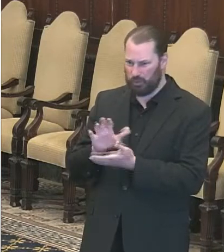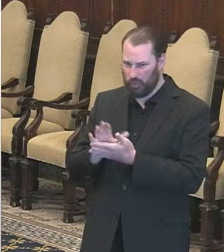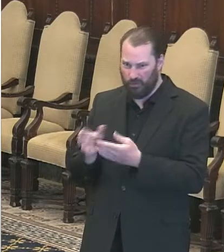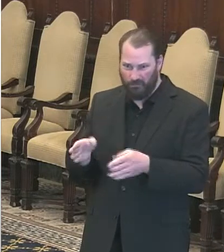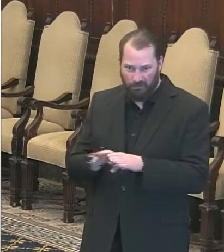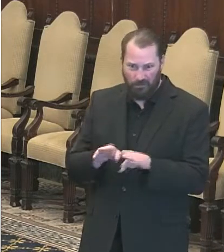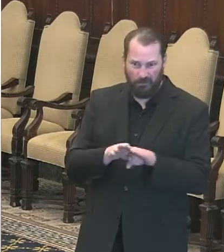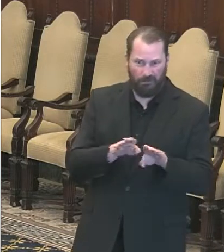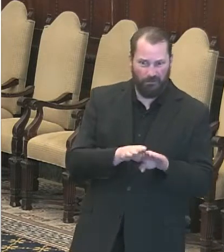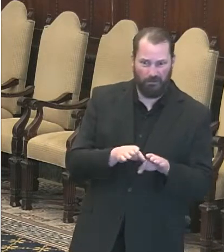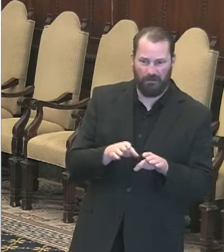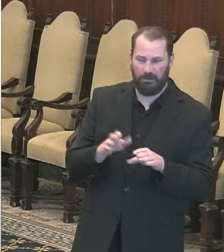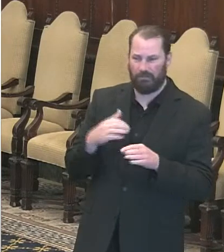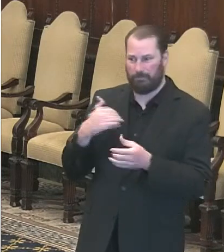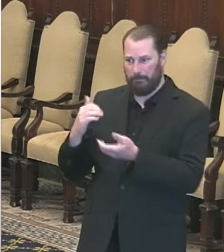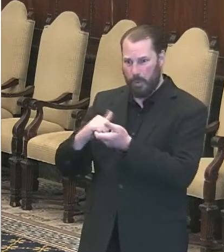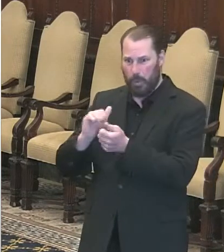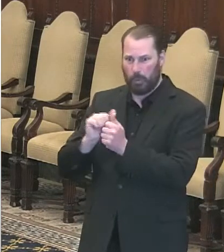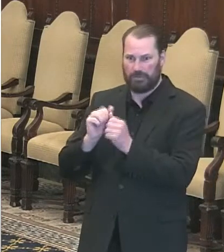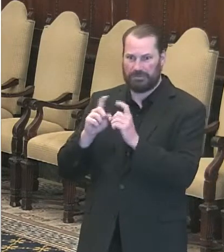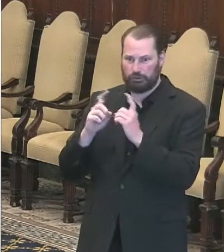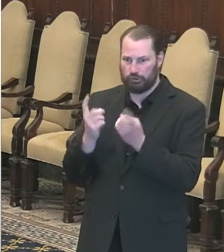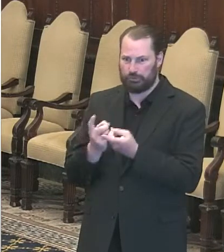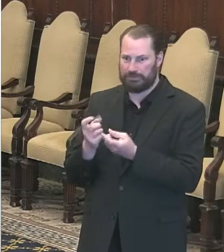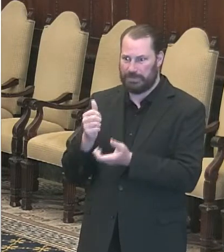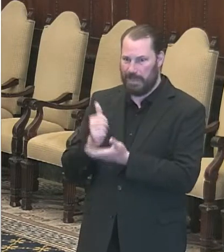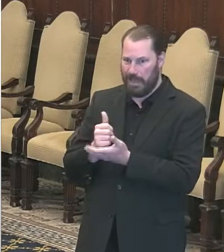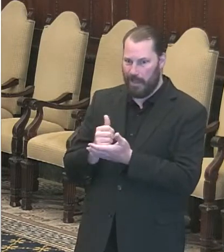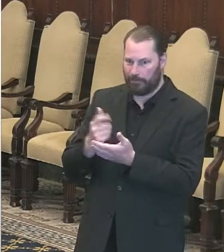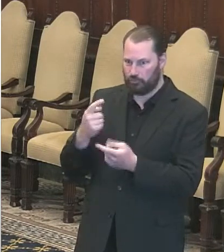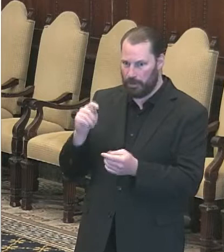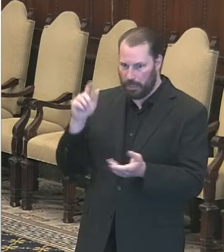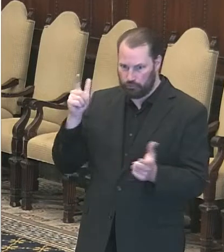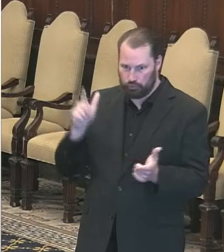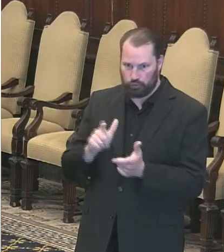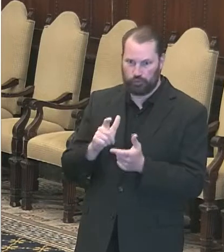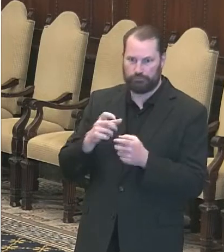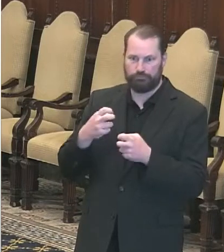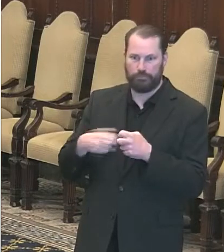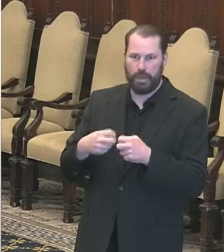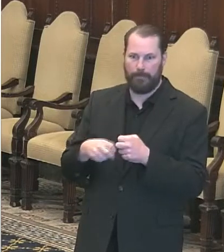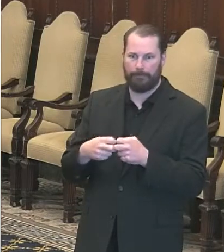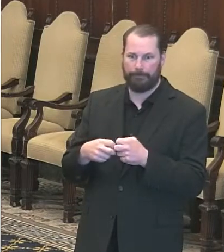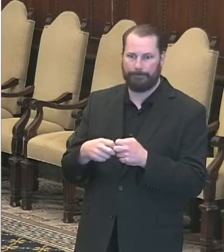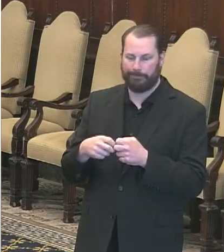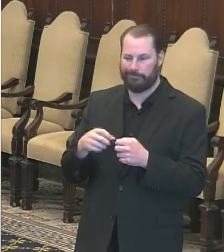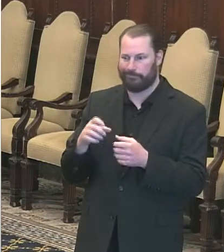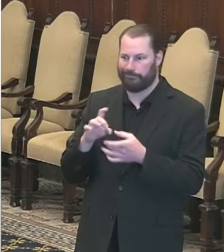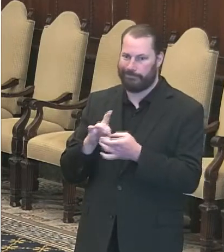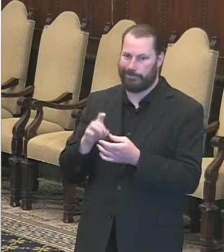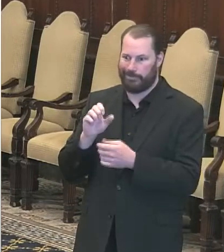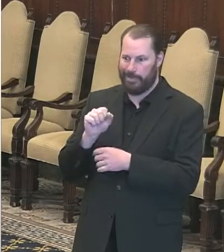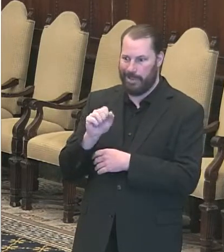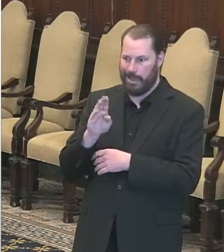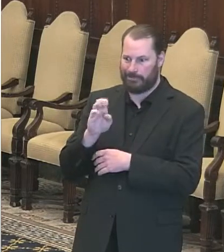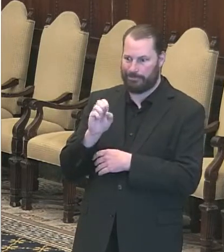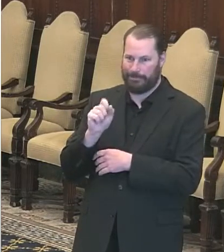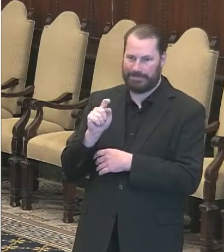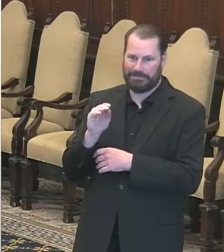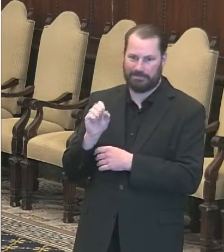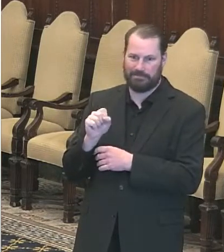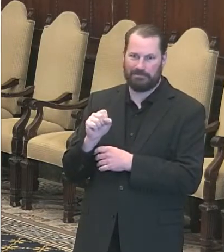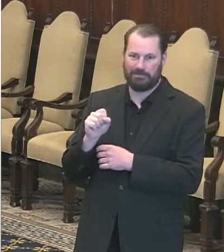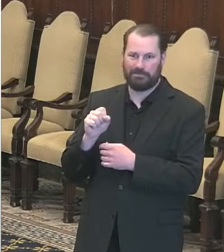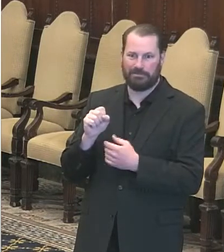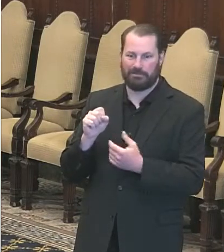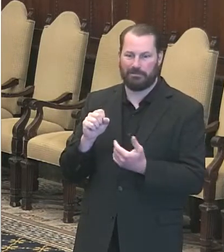get remediate some of the problems in the schools with asbestos and lead. It'll all be determined on what medical advice we get from